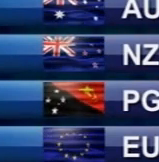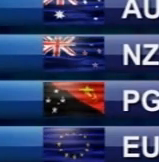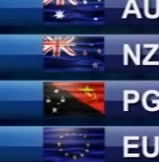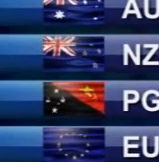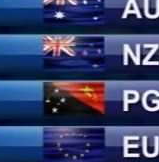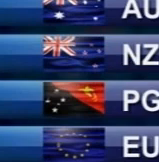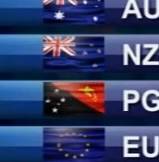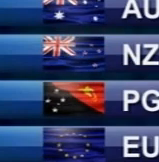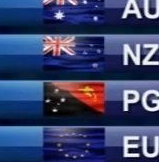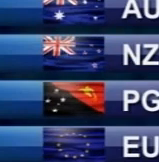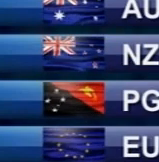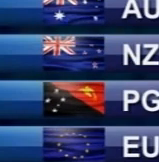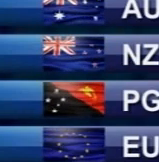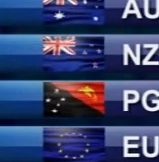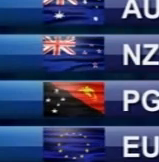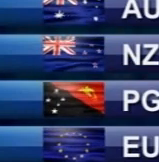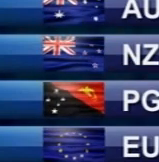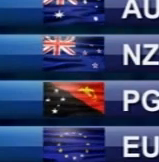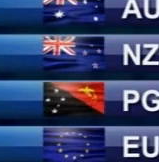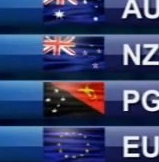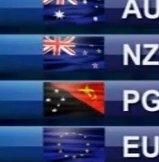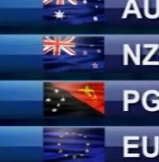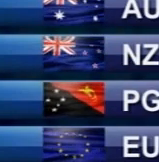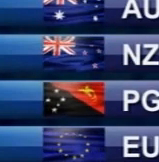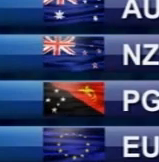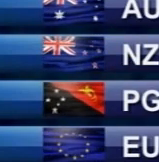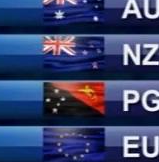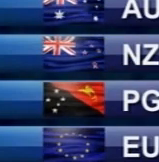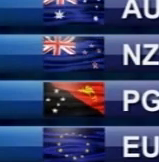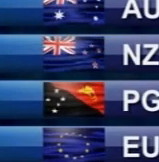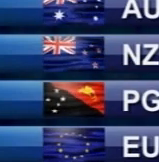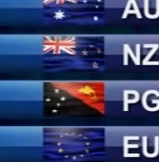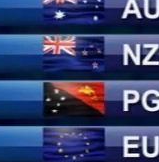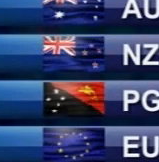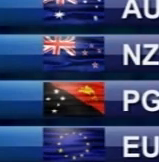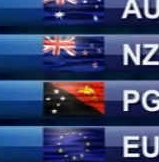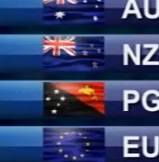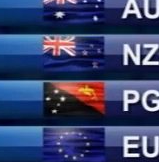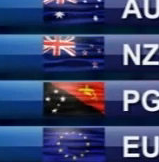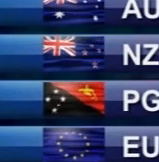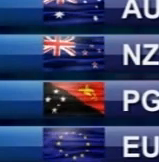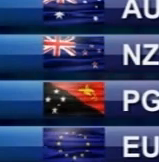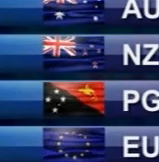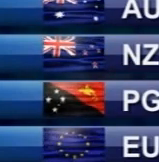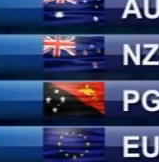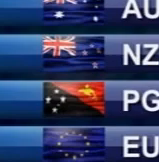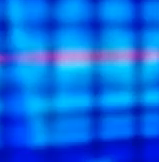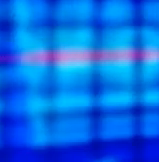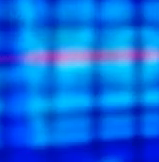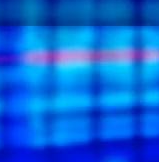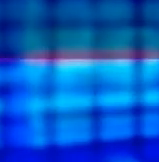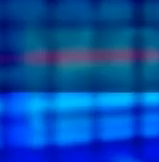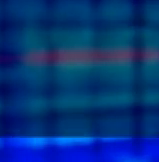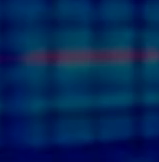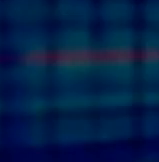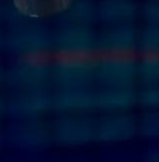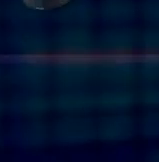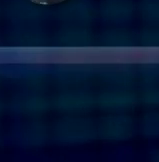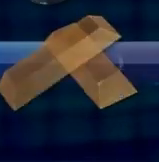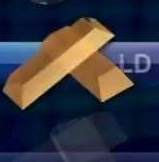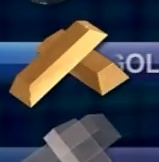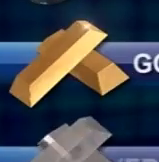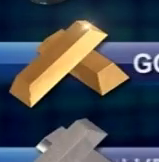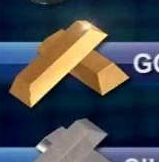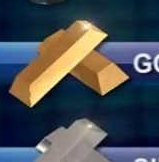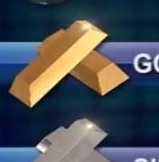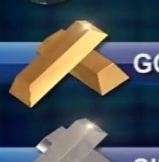the euro, but it declined against the Chinese yuan and the US dollar, as well as the PNG kina and the Japanese yen. Looking at the commodities, oil